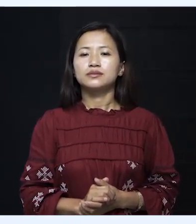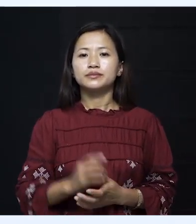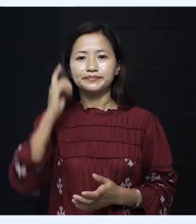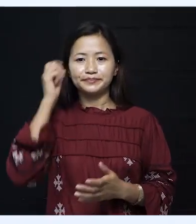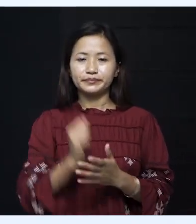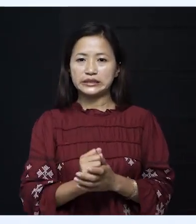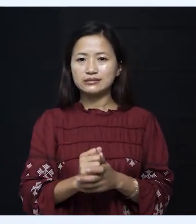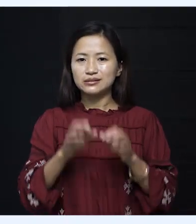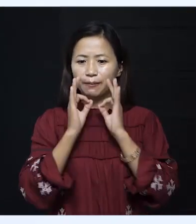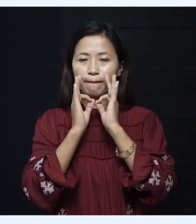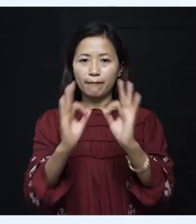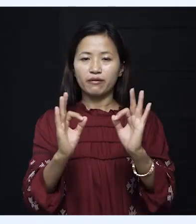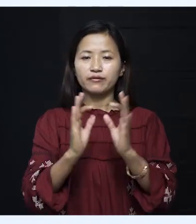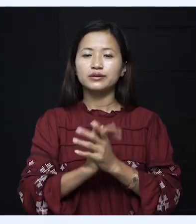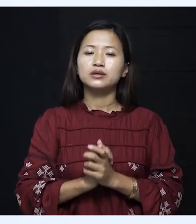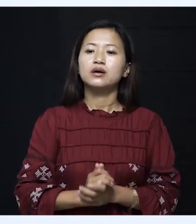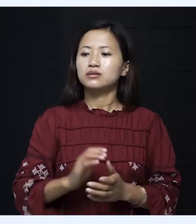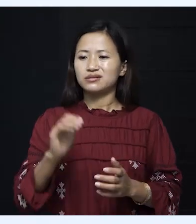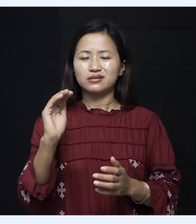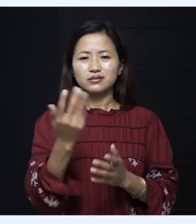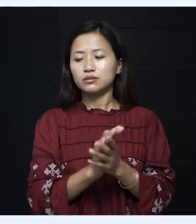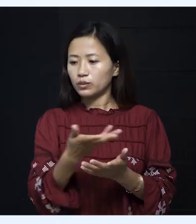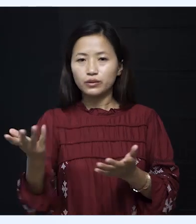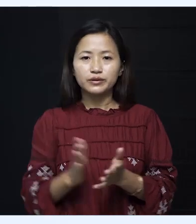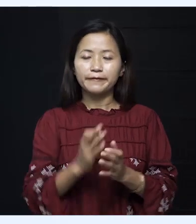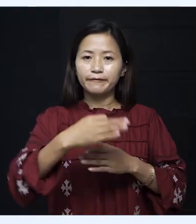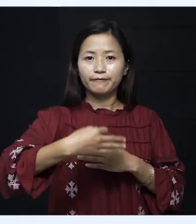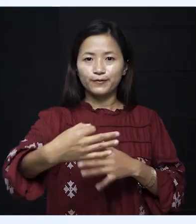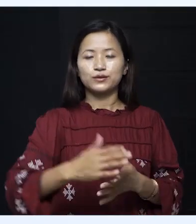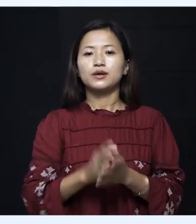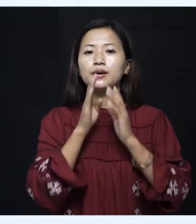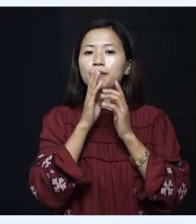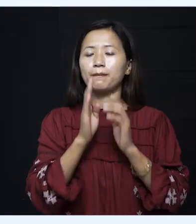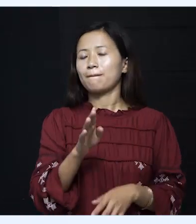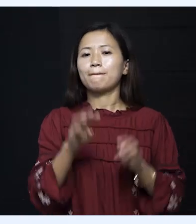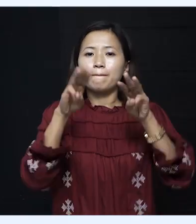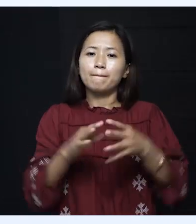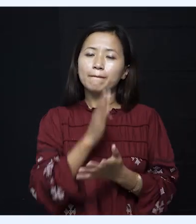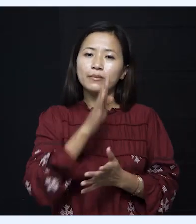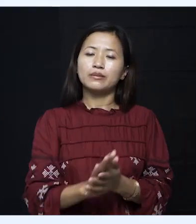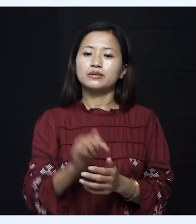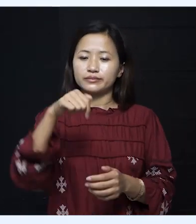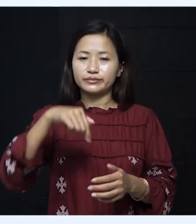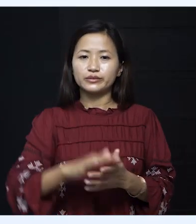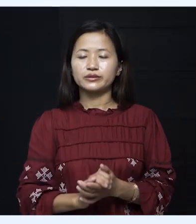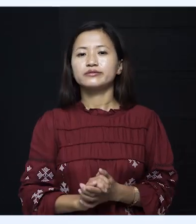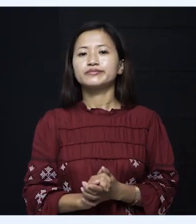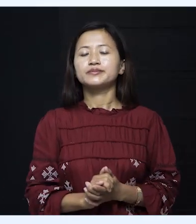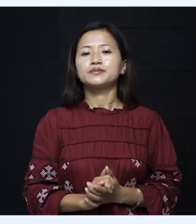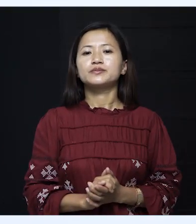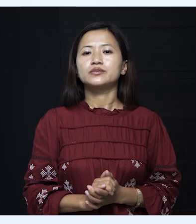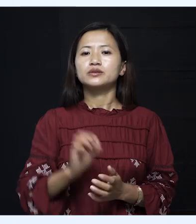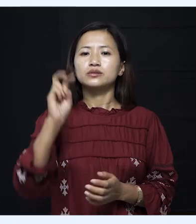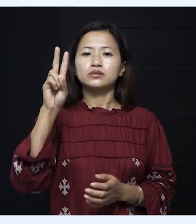that is perfect, somewhere in the future. So maybe here is the present year. Let's say it